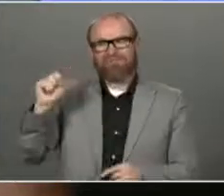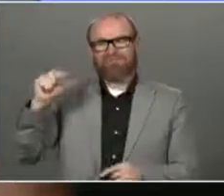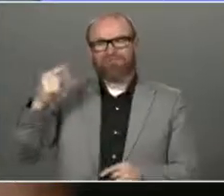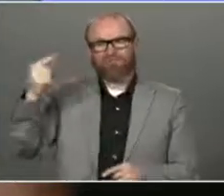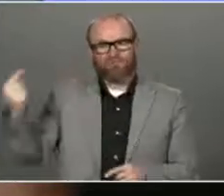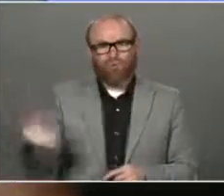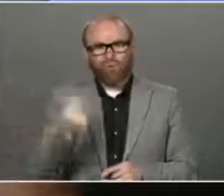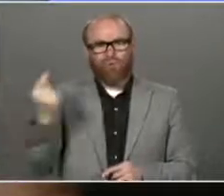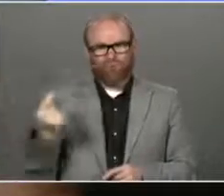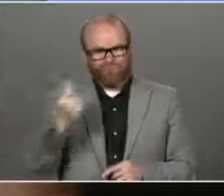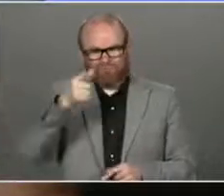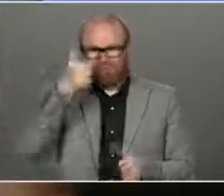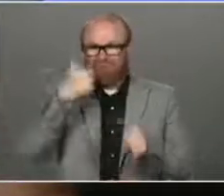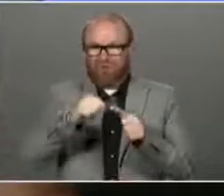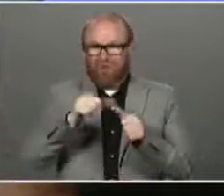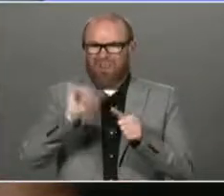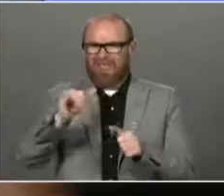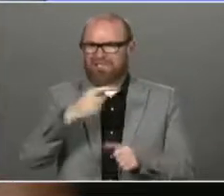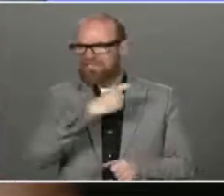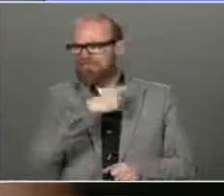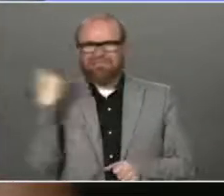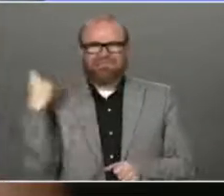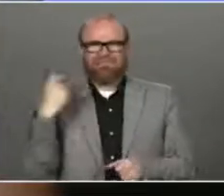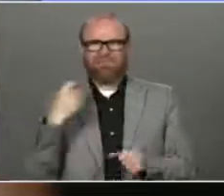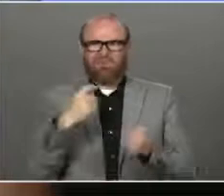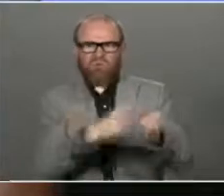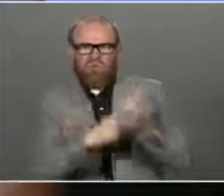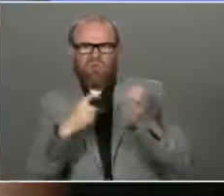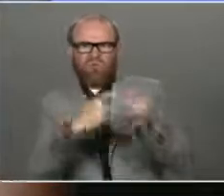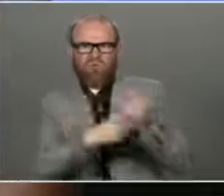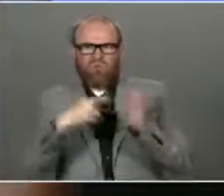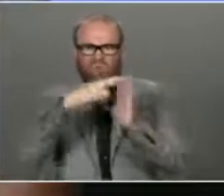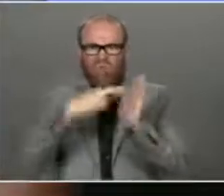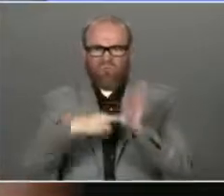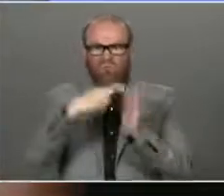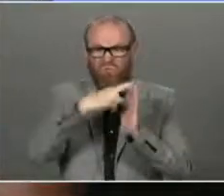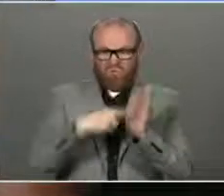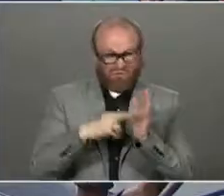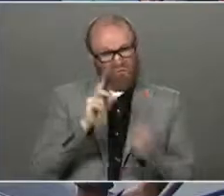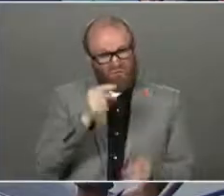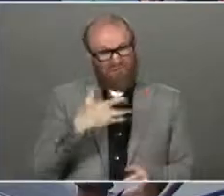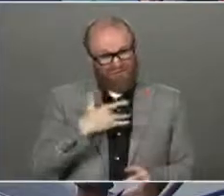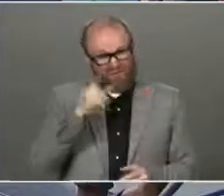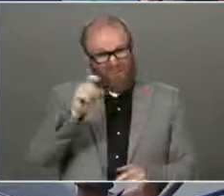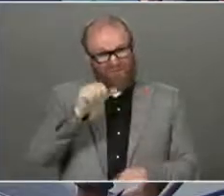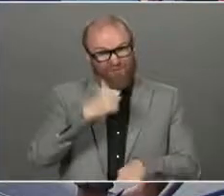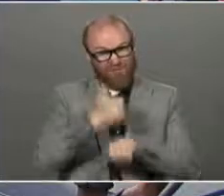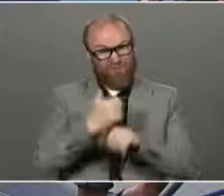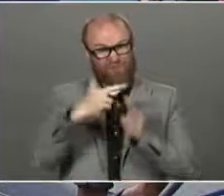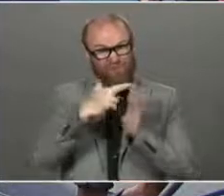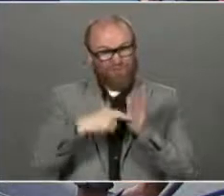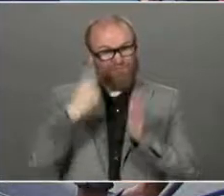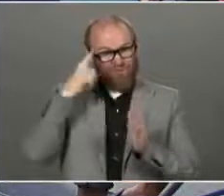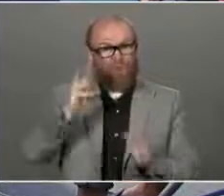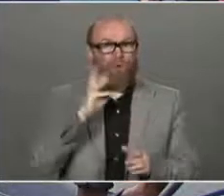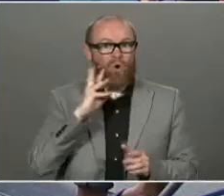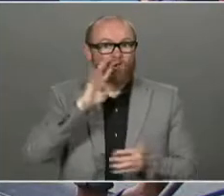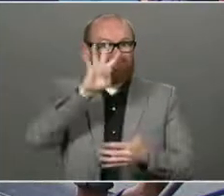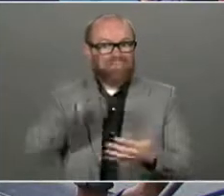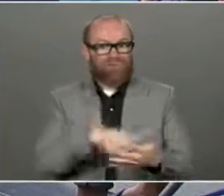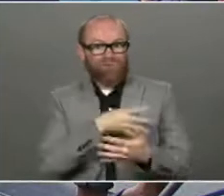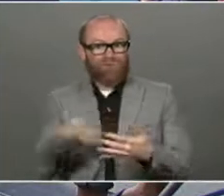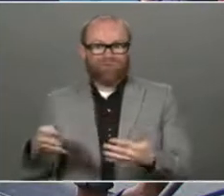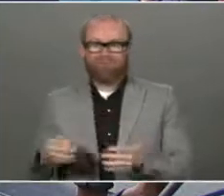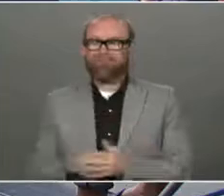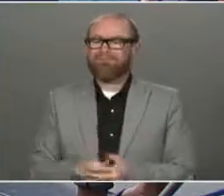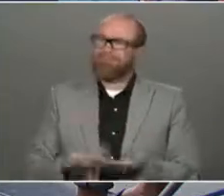the pandemic. Do you think there's an appetite for anything mandatory to respond to the drought? Well, again, I think what's important about